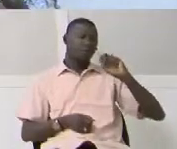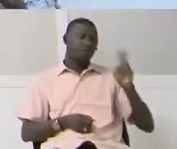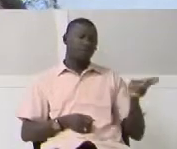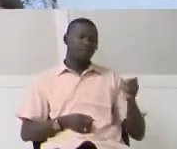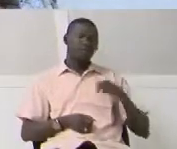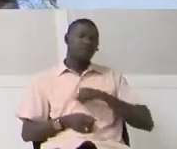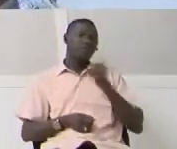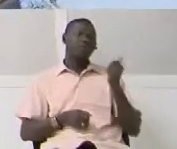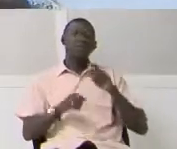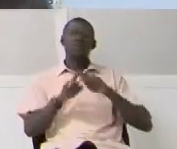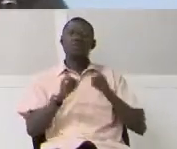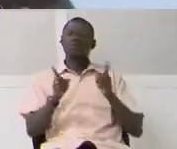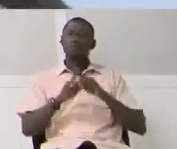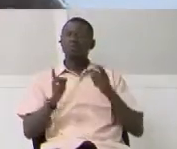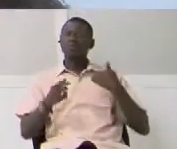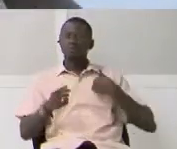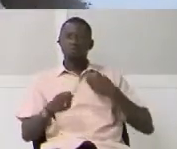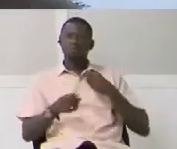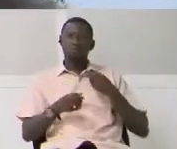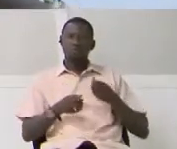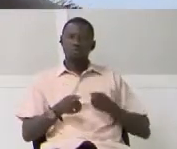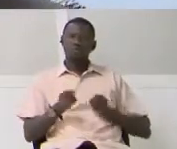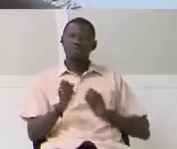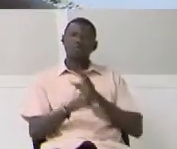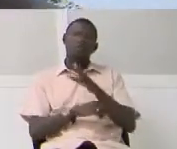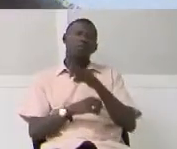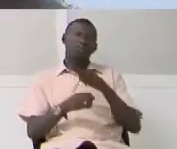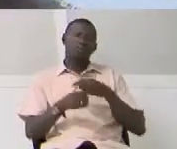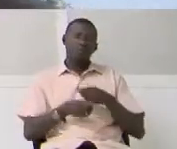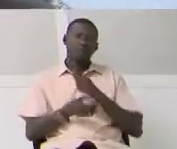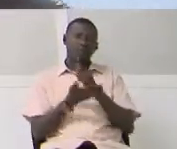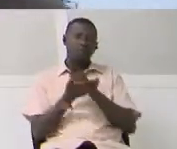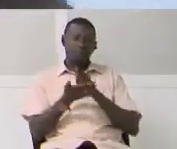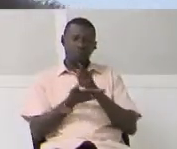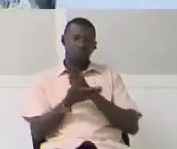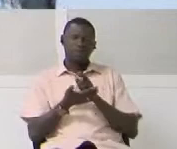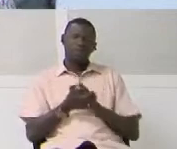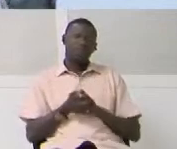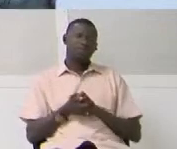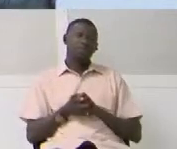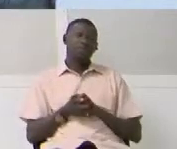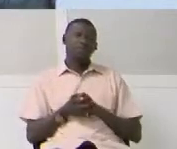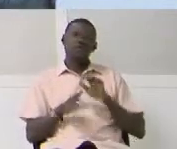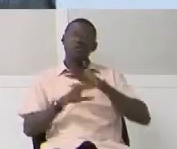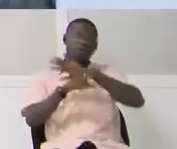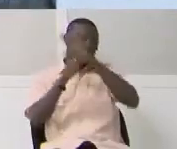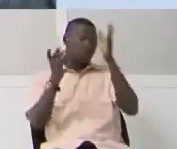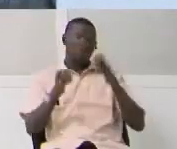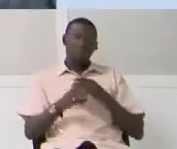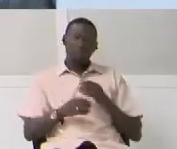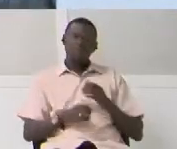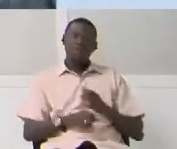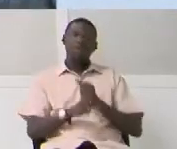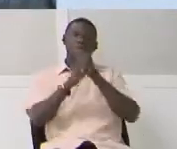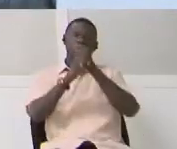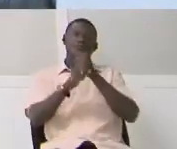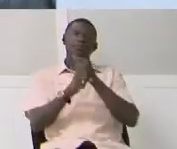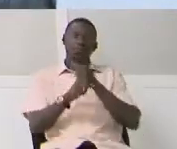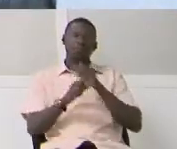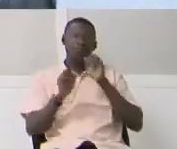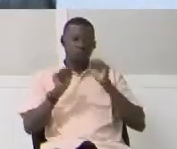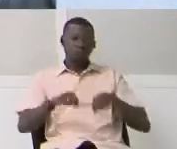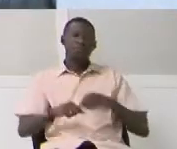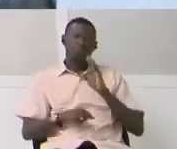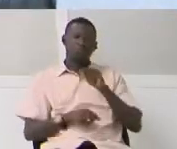we supply them cement with. So the way is that you want to know Japale. Yep. And all that assistance like that, Hama. I was able to do that.